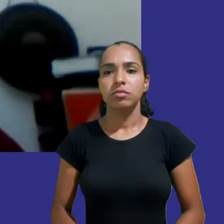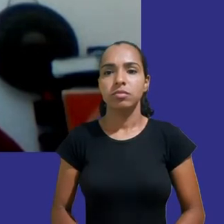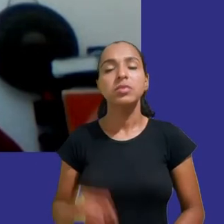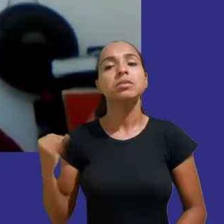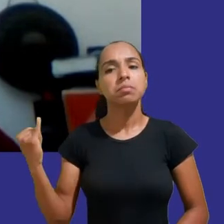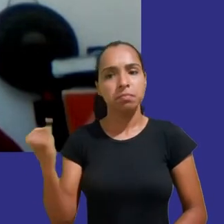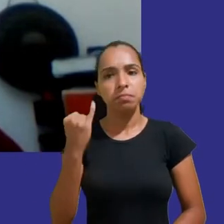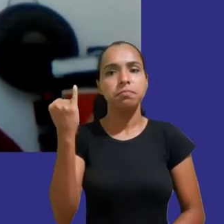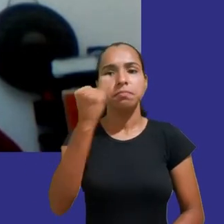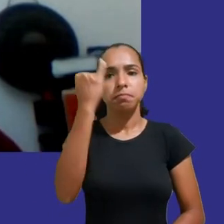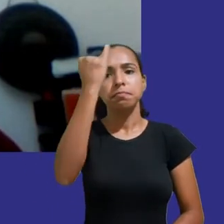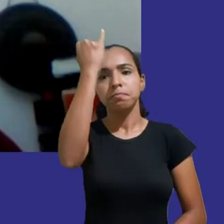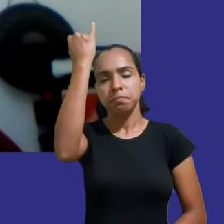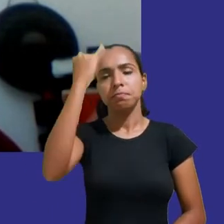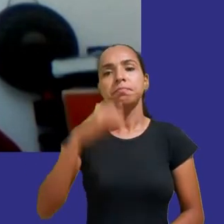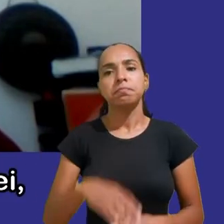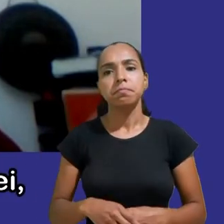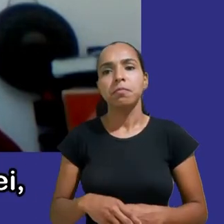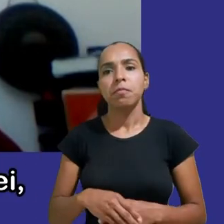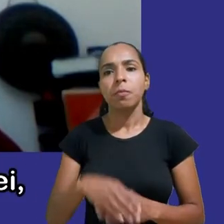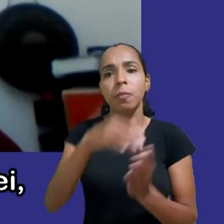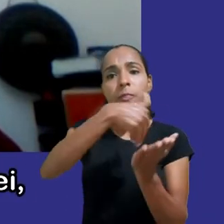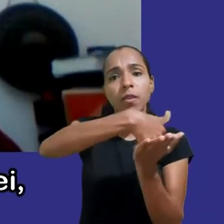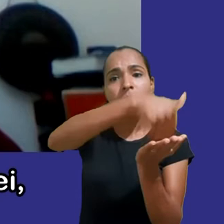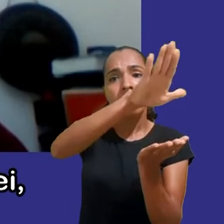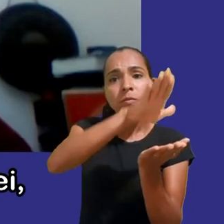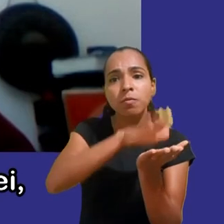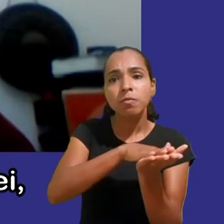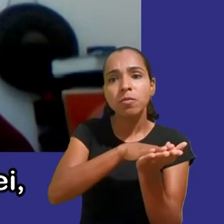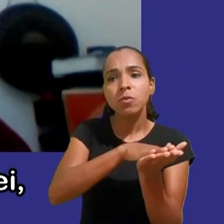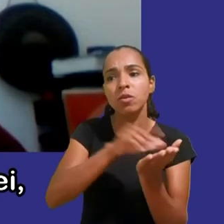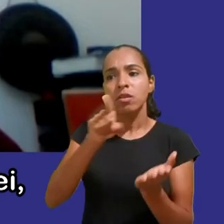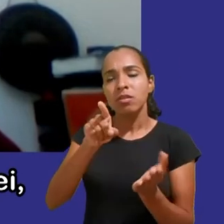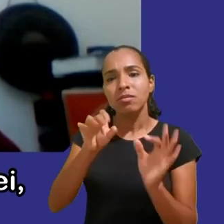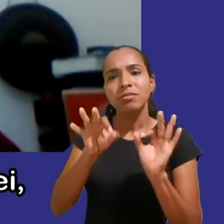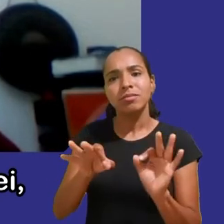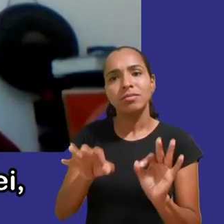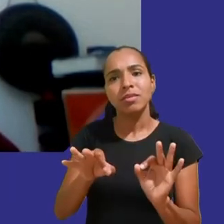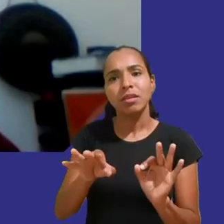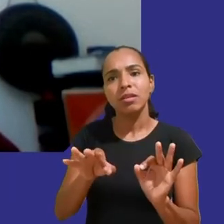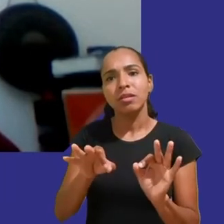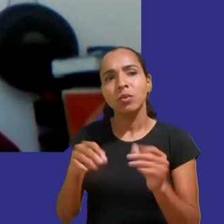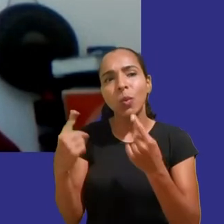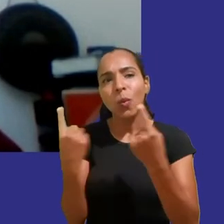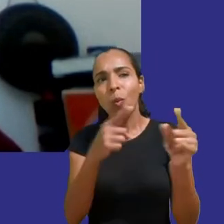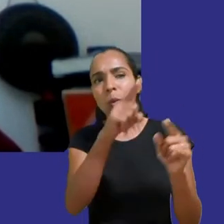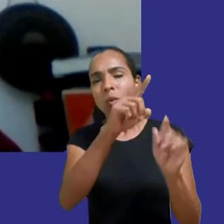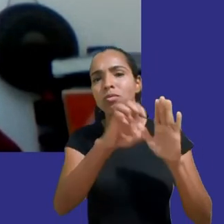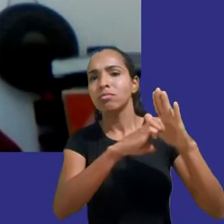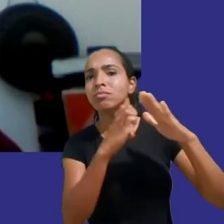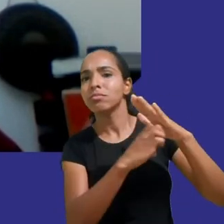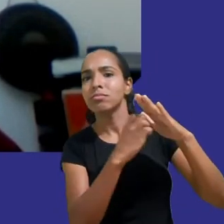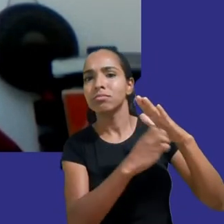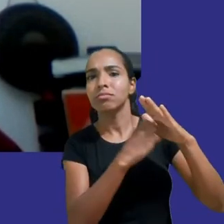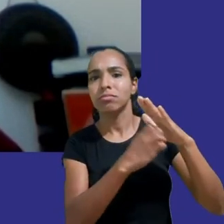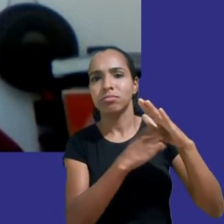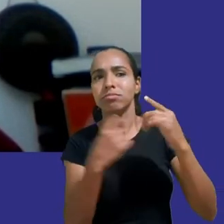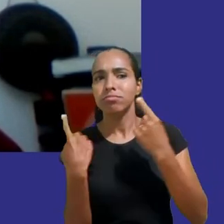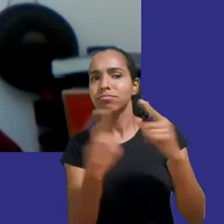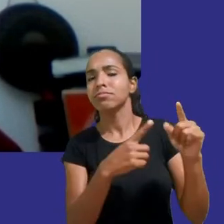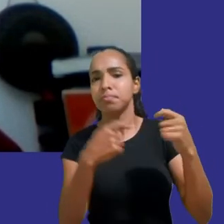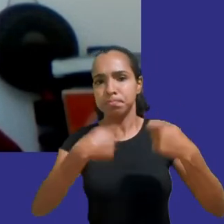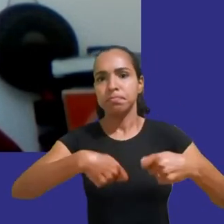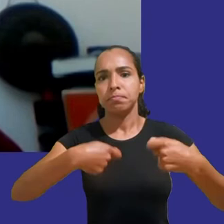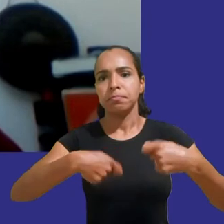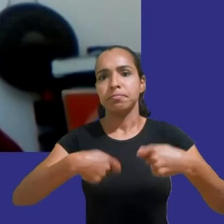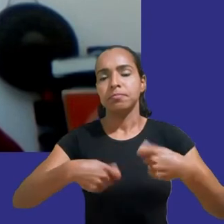fines being levied against these companies when they do transgress the rules it just doesn't create the